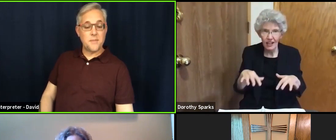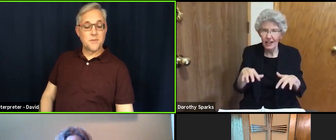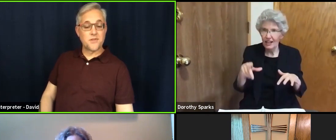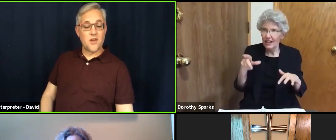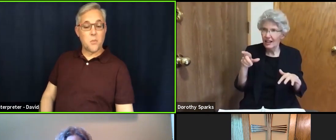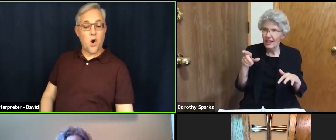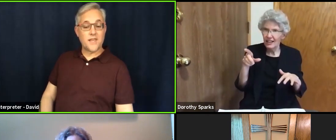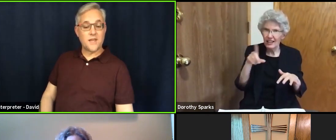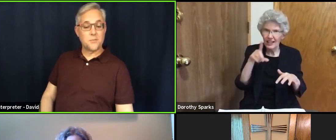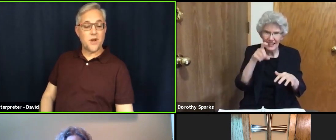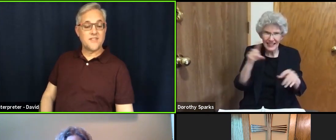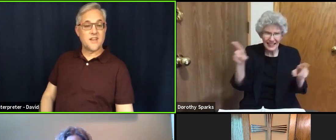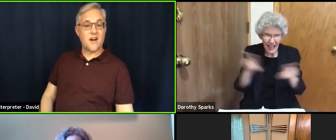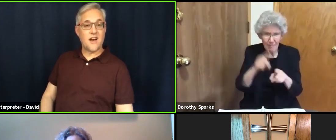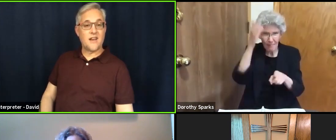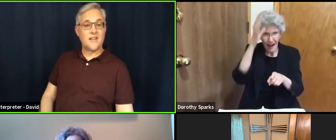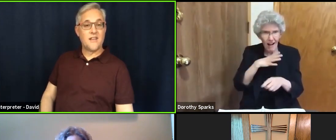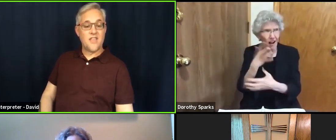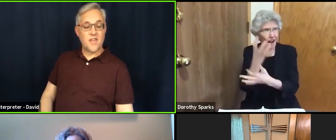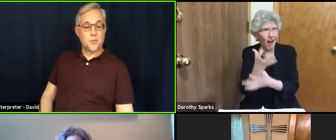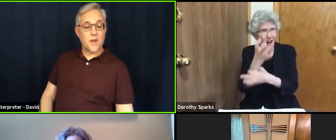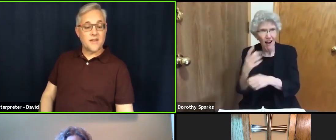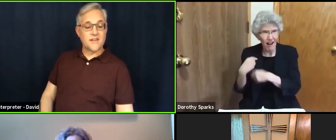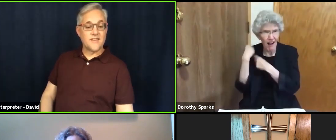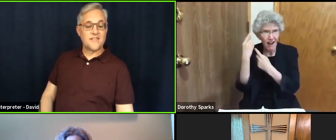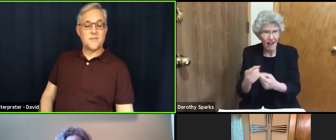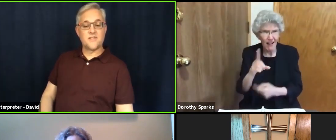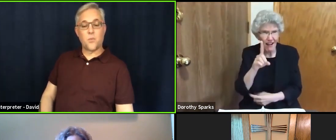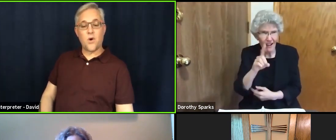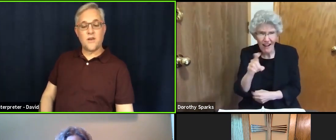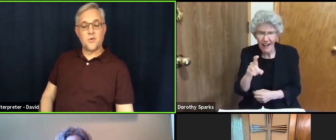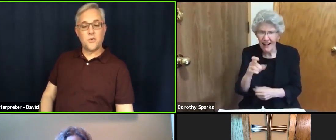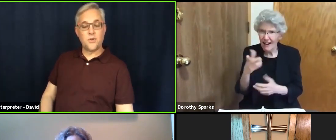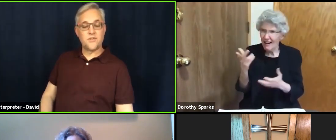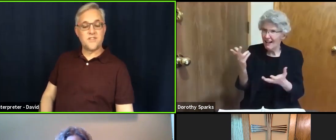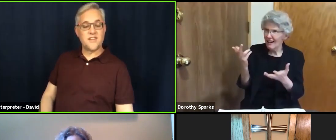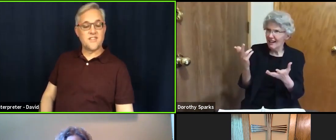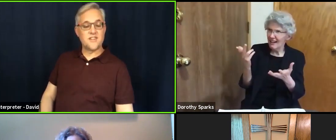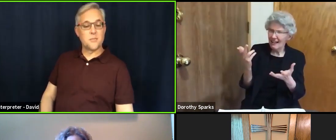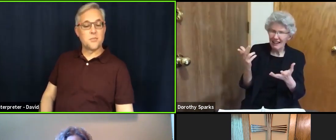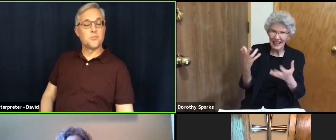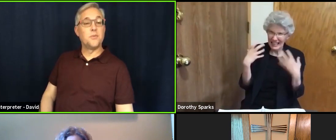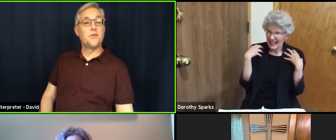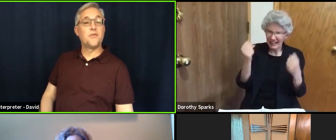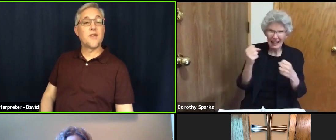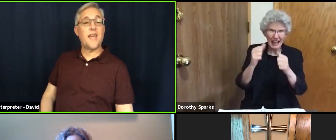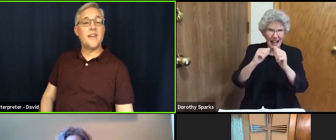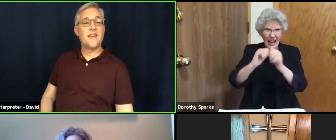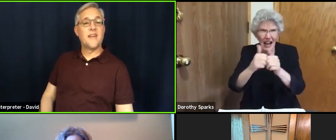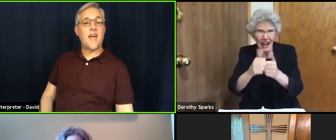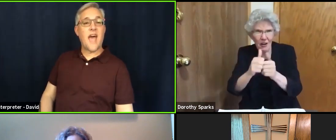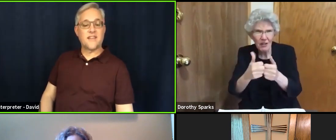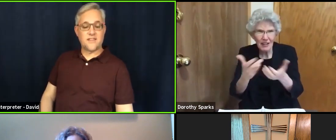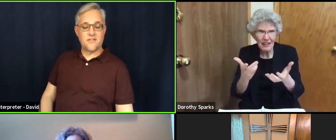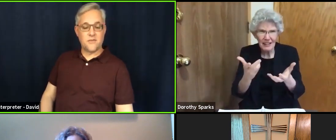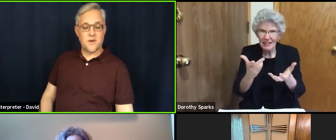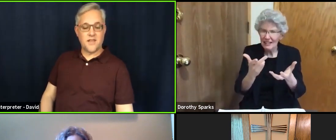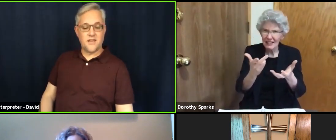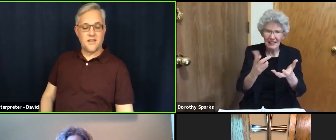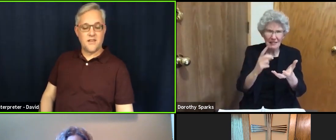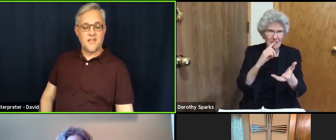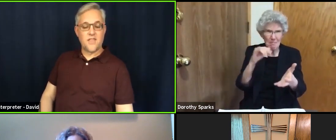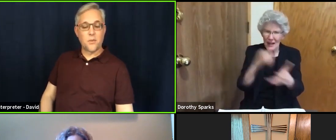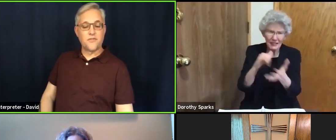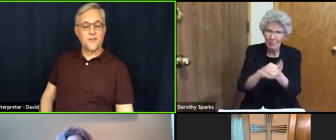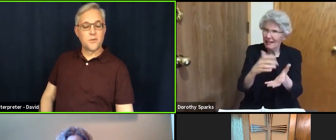All the people saw him walking and praising God. They recognized him as the one who used to sit at the temple's beautiful gate asking for